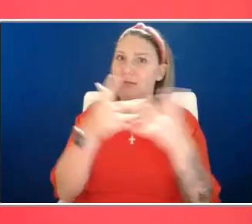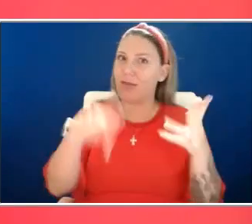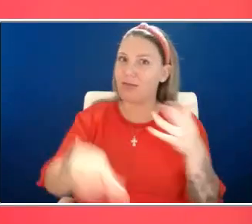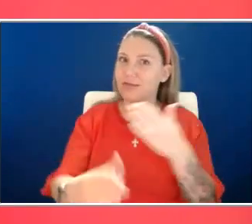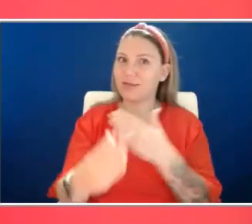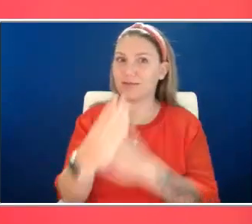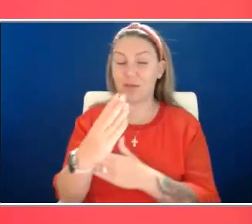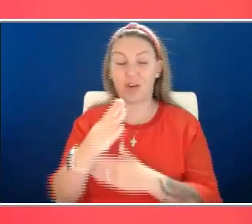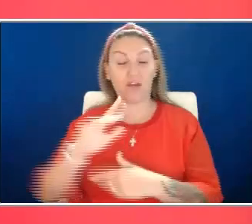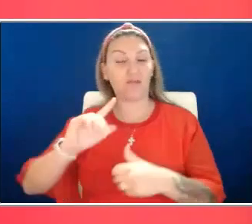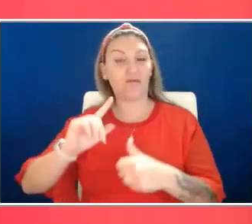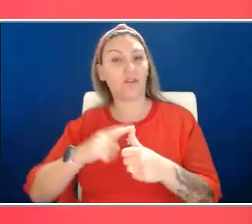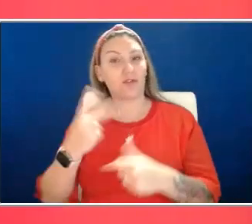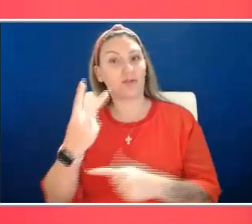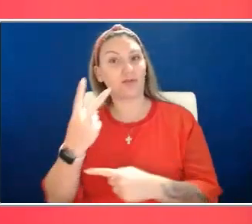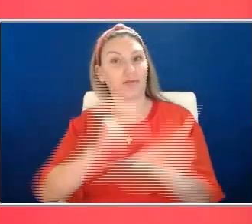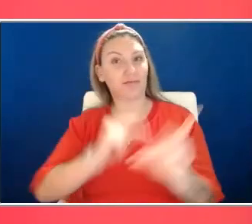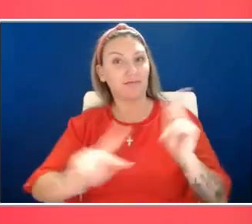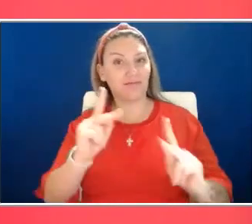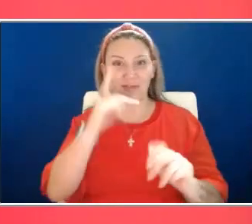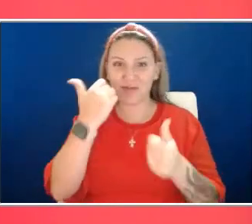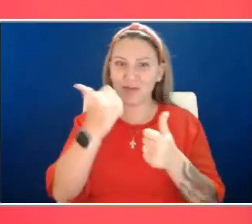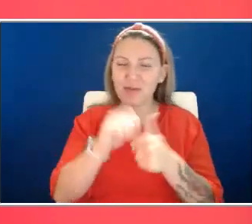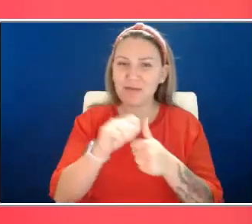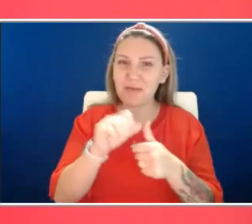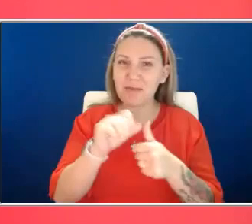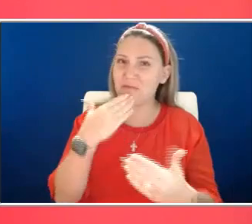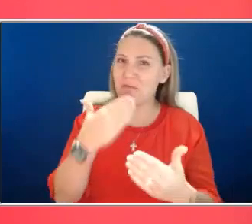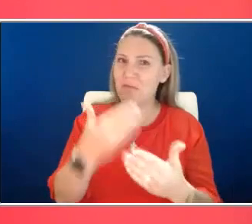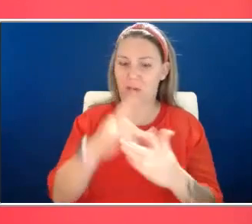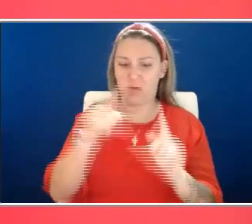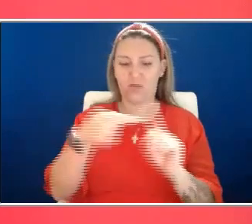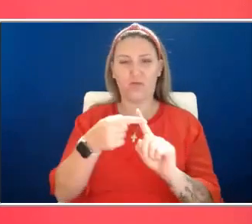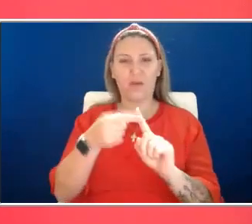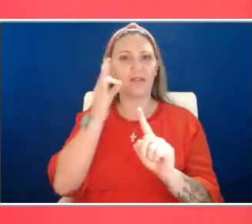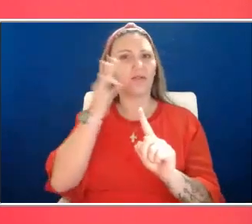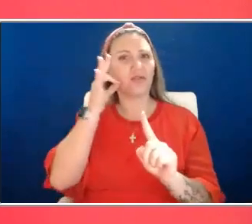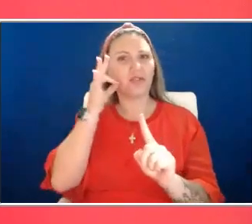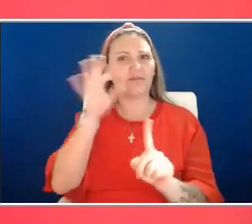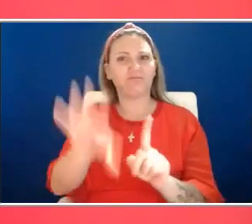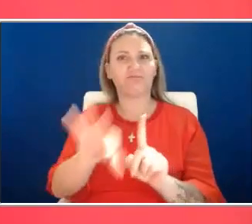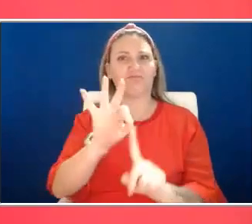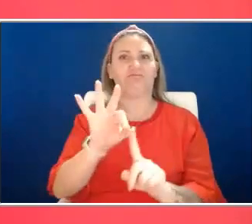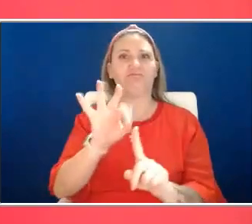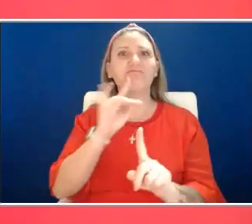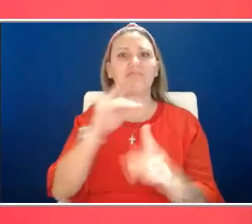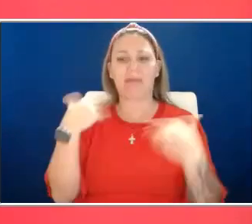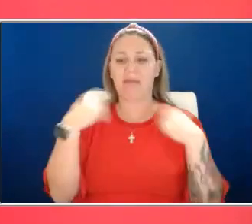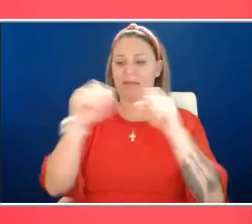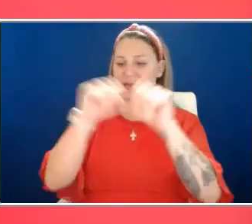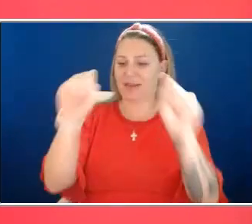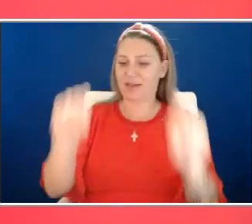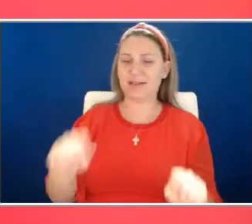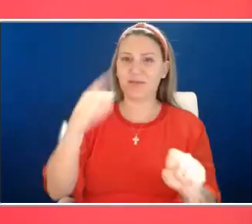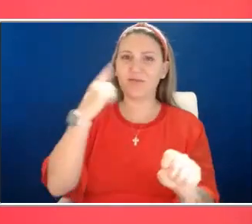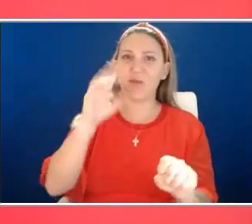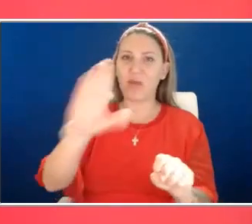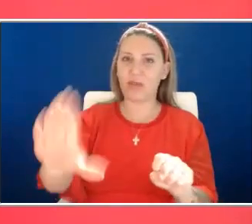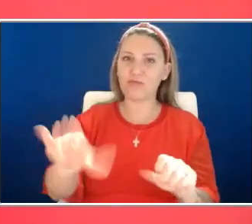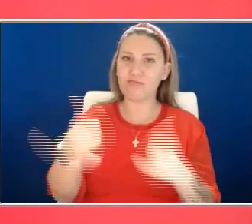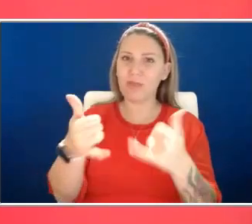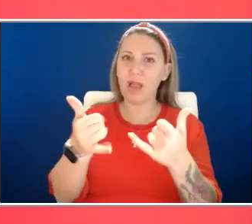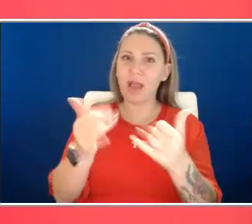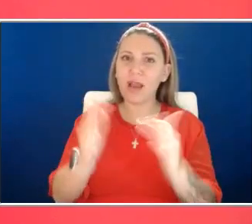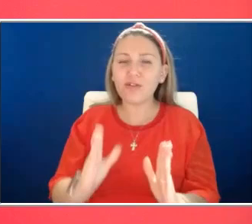two people who remember very well when the Kansas City Chiefs chose the health system to care for its players, their families, and